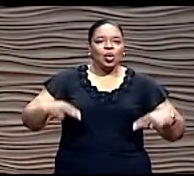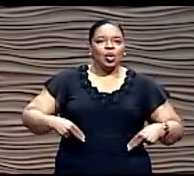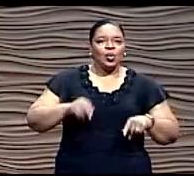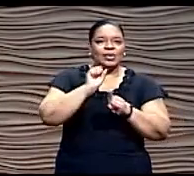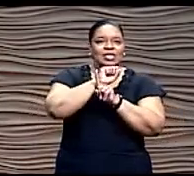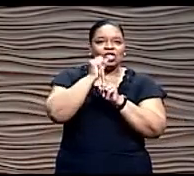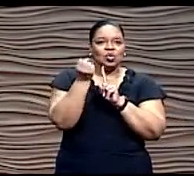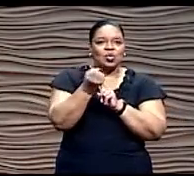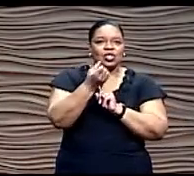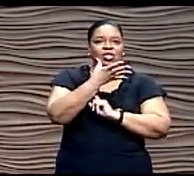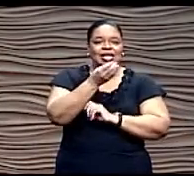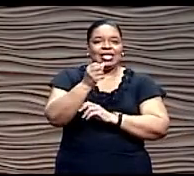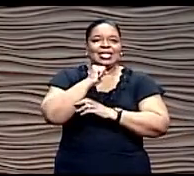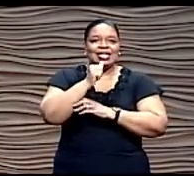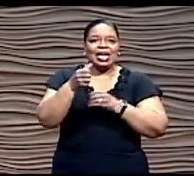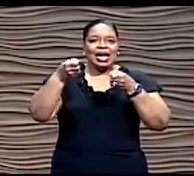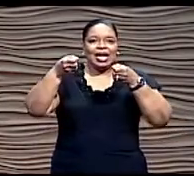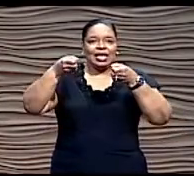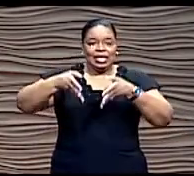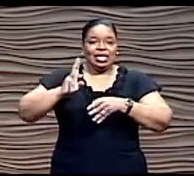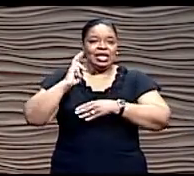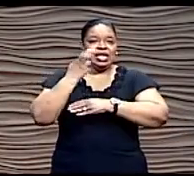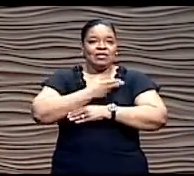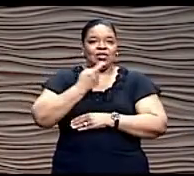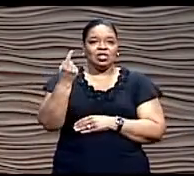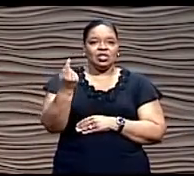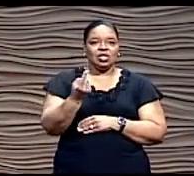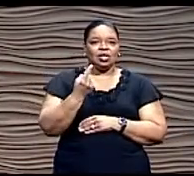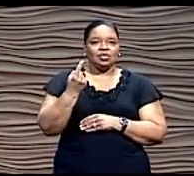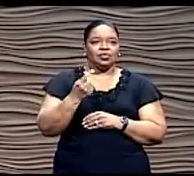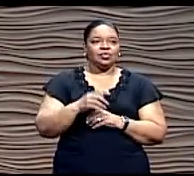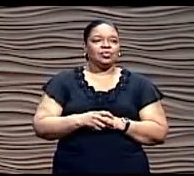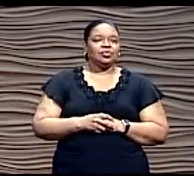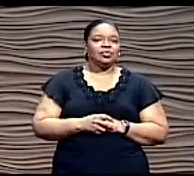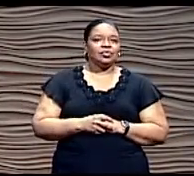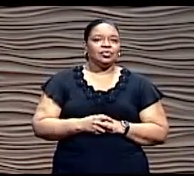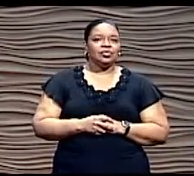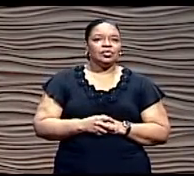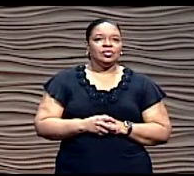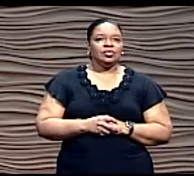situation and not leave us by ourselves.